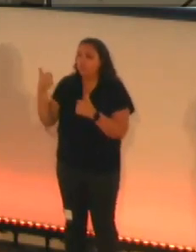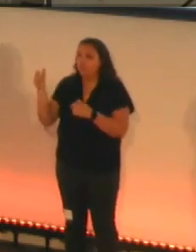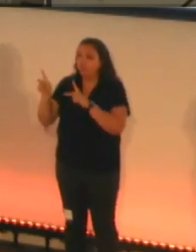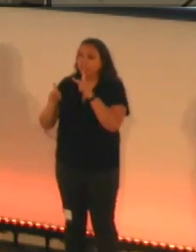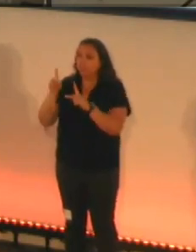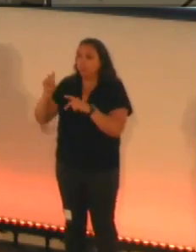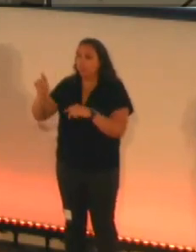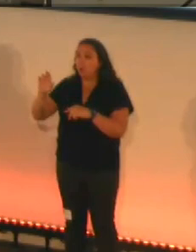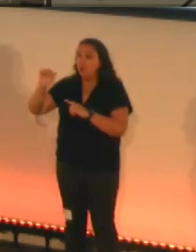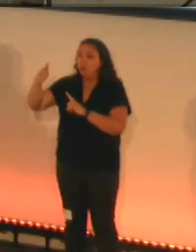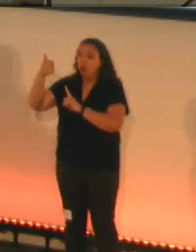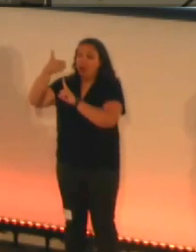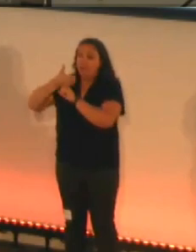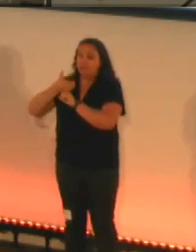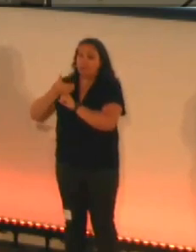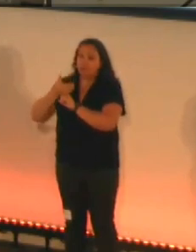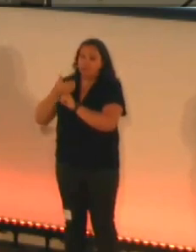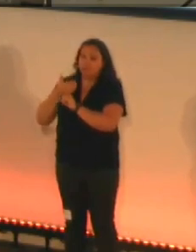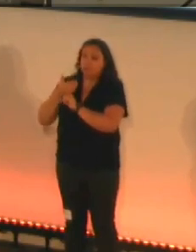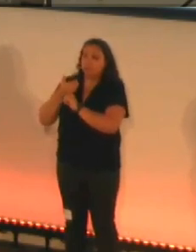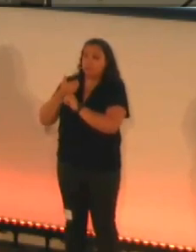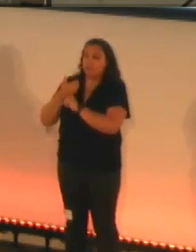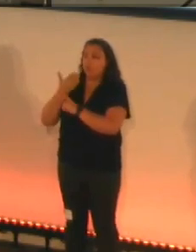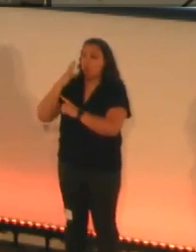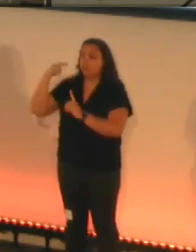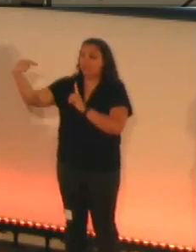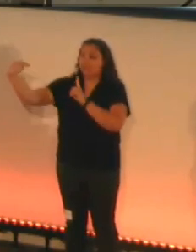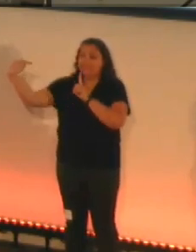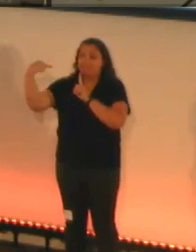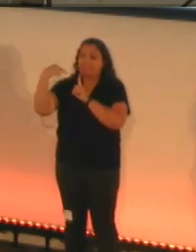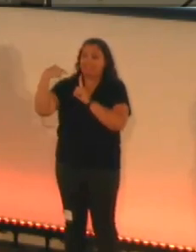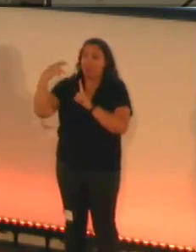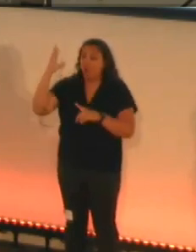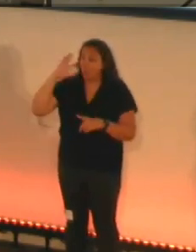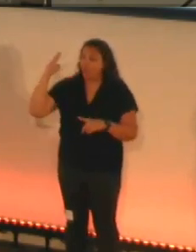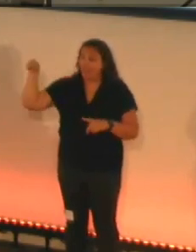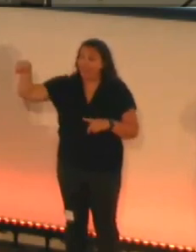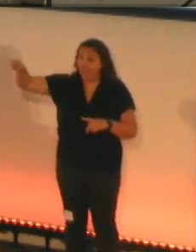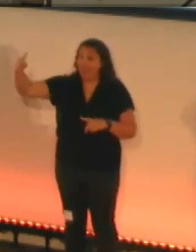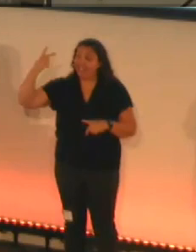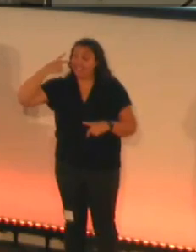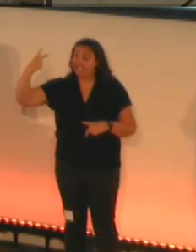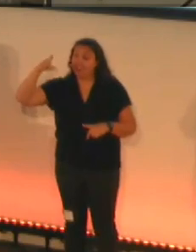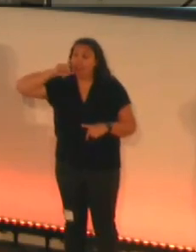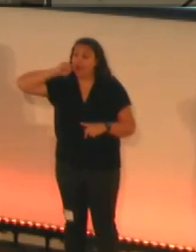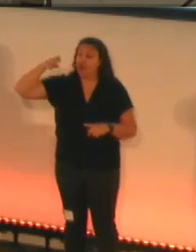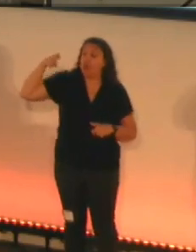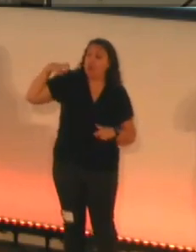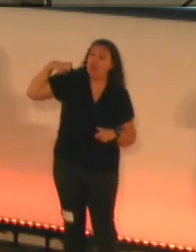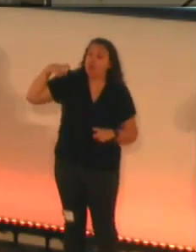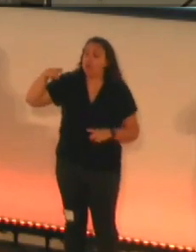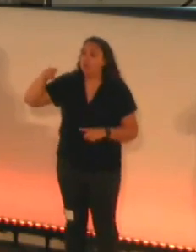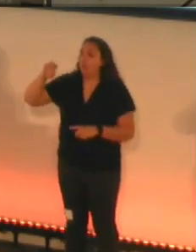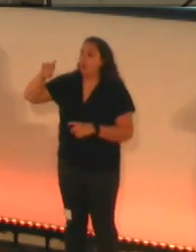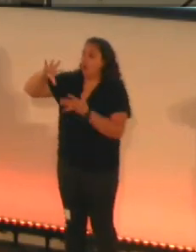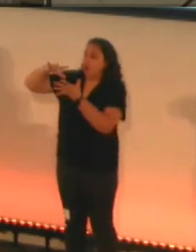or avatars in like the scene would be seeing? Would they see the parrot on their shoulder, or would they, for invisible